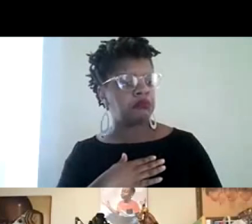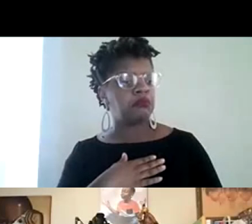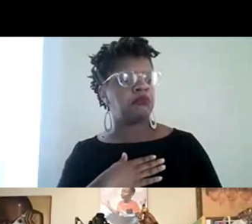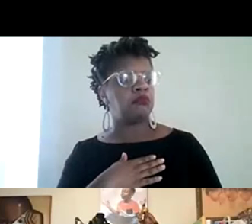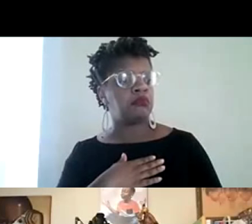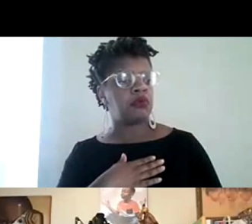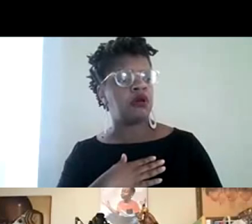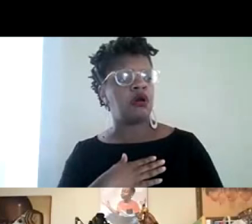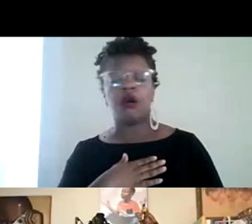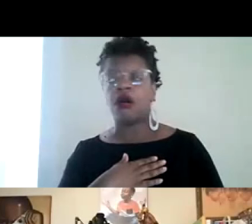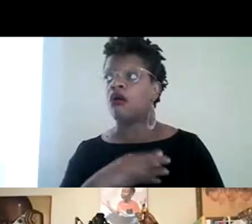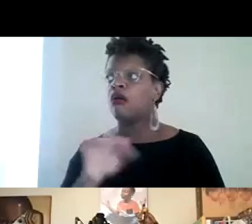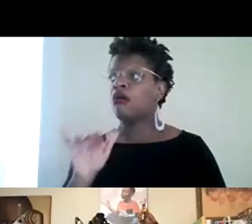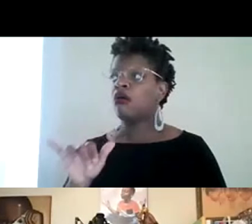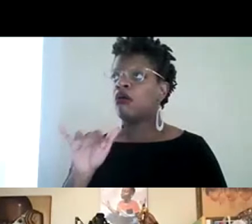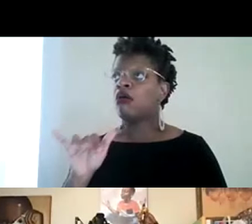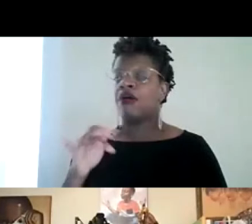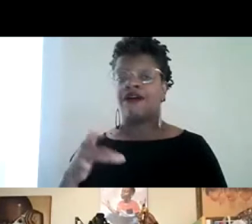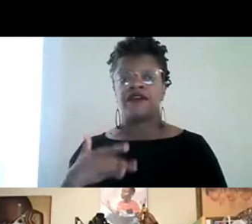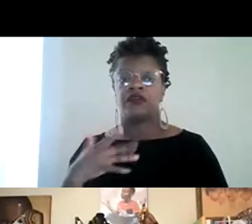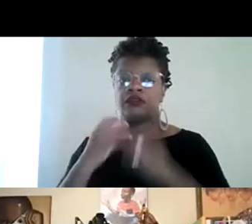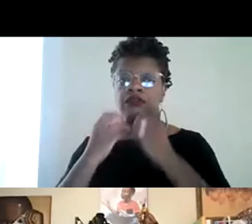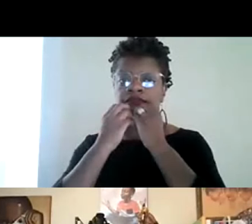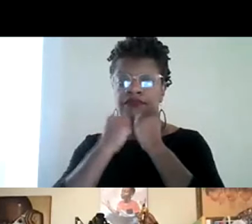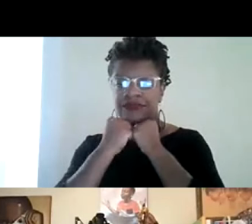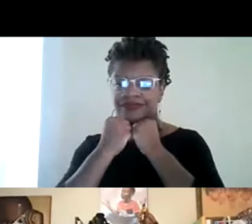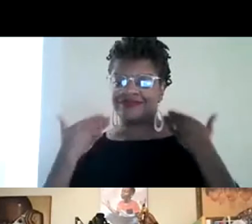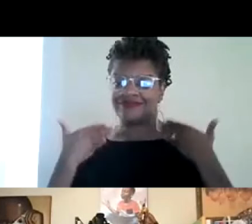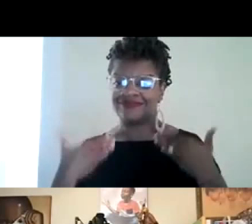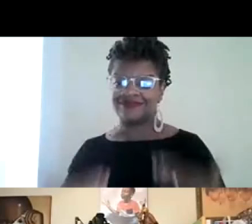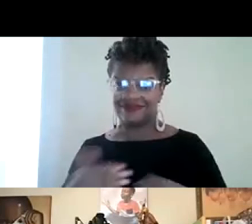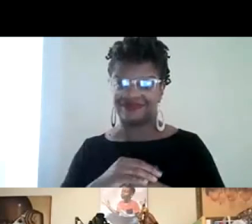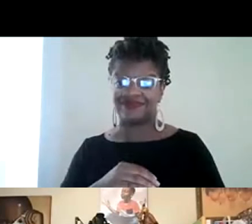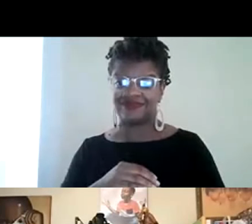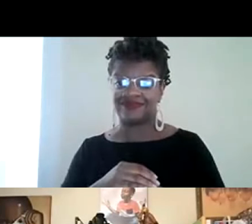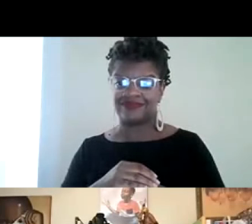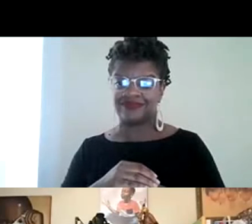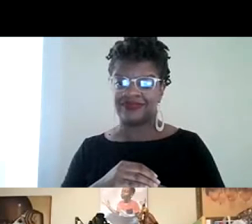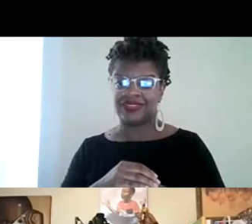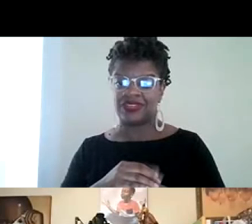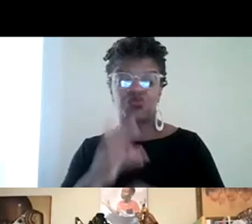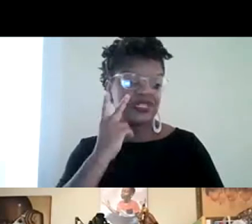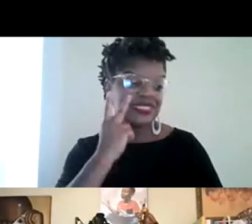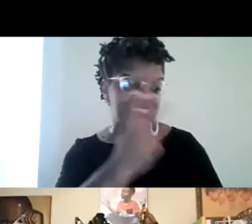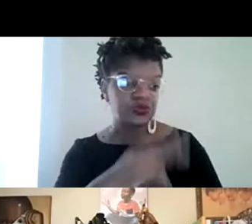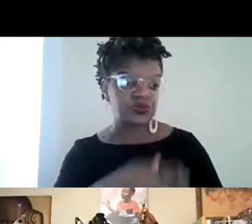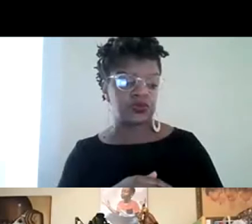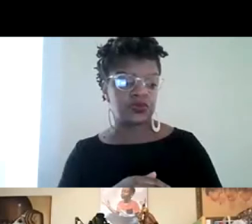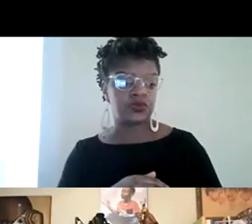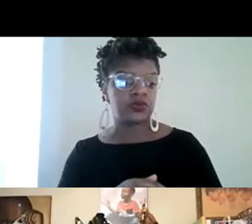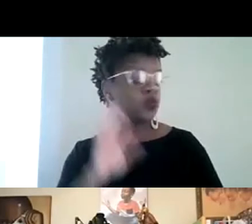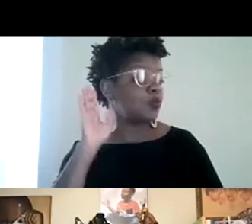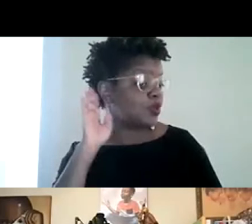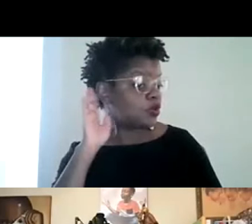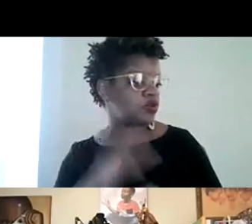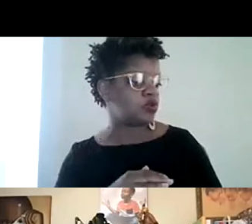hear you, we are you, then certainly they feel that they are part